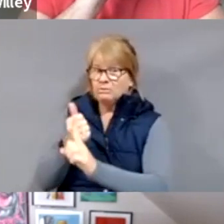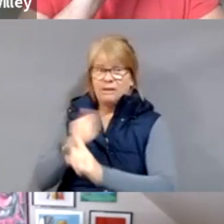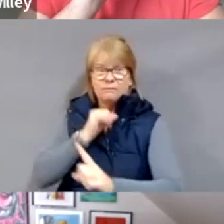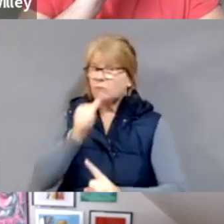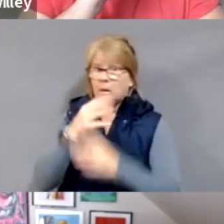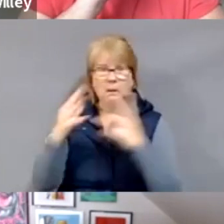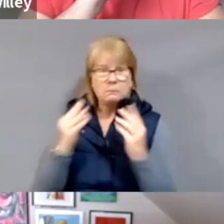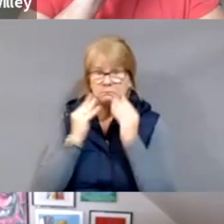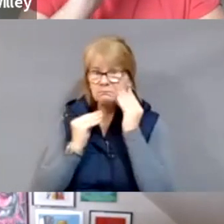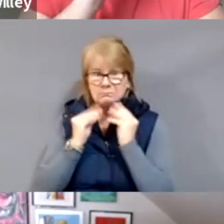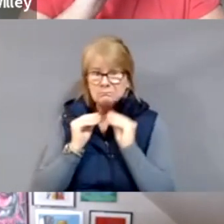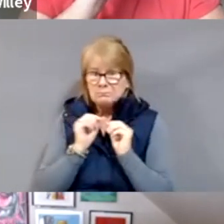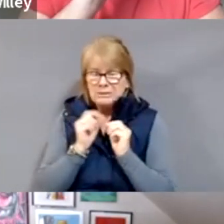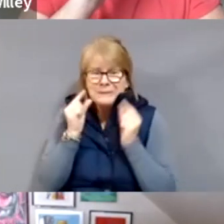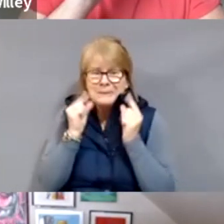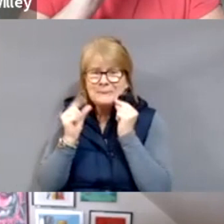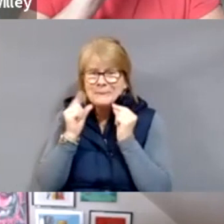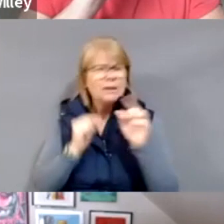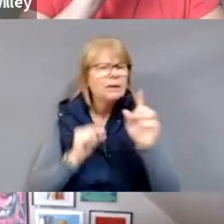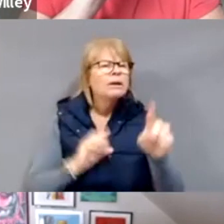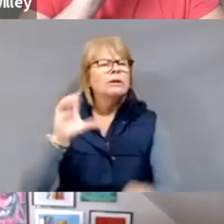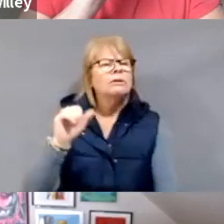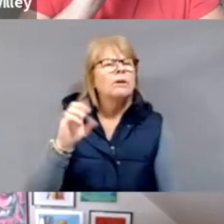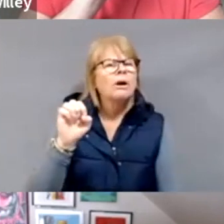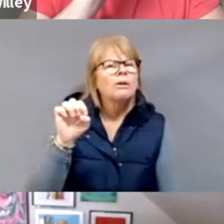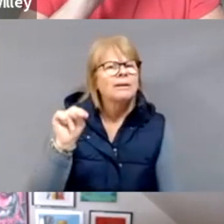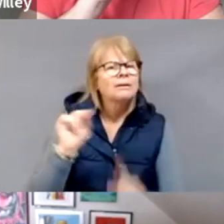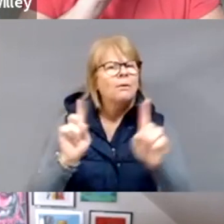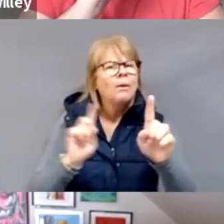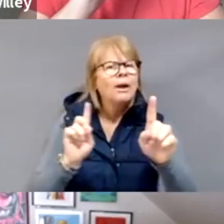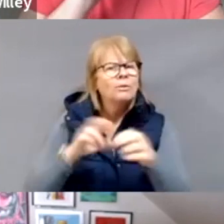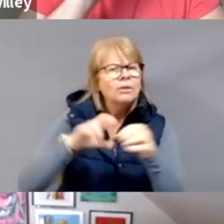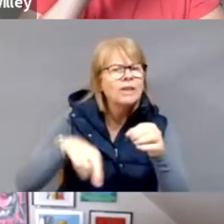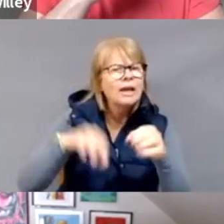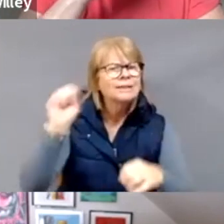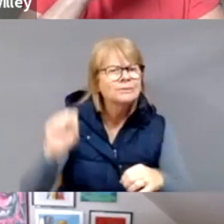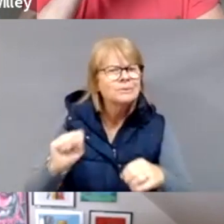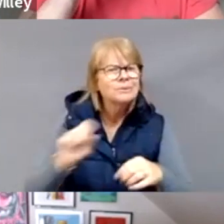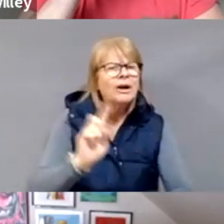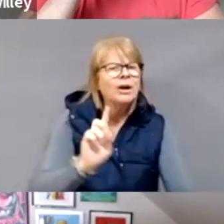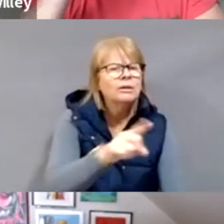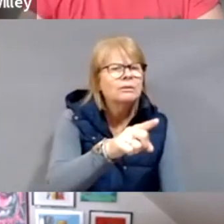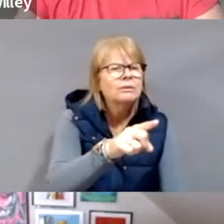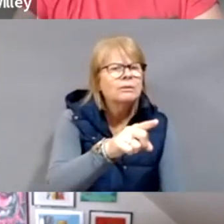lot of experience. Yeah, I do. Carmen, where are you at? You in Regina? You in Saskatoon?